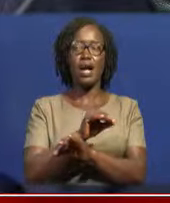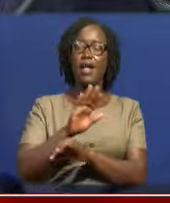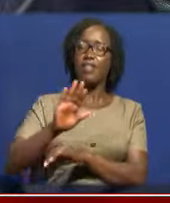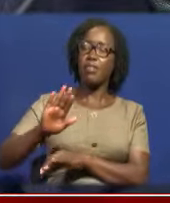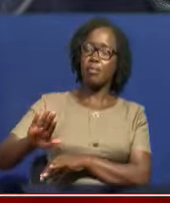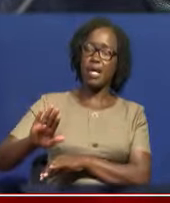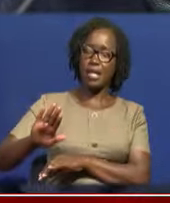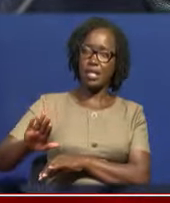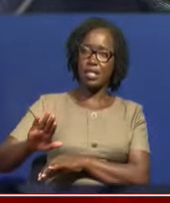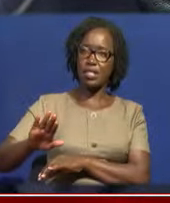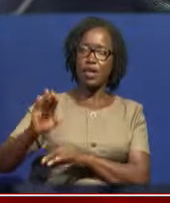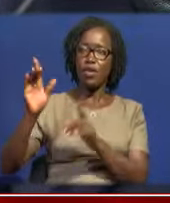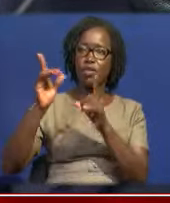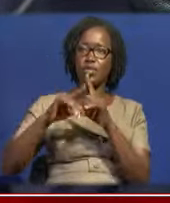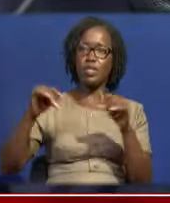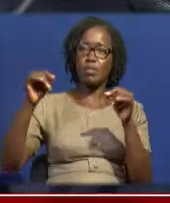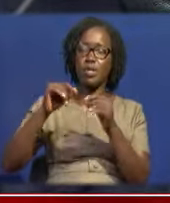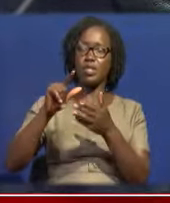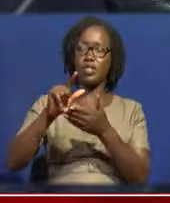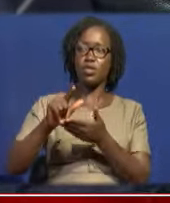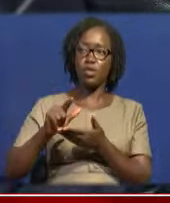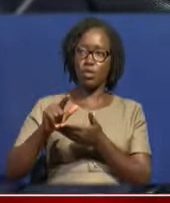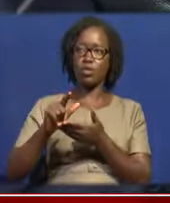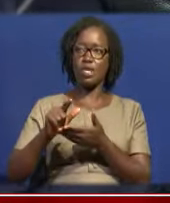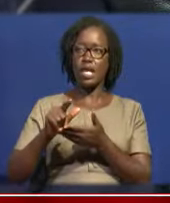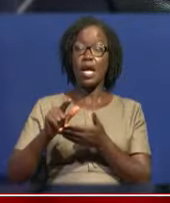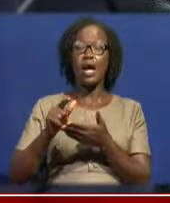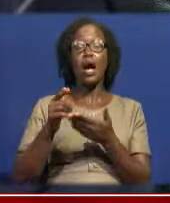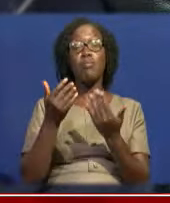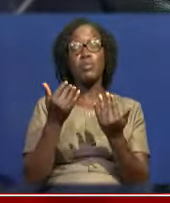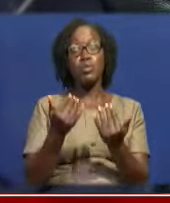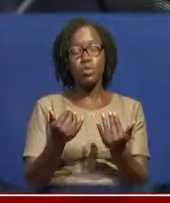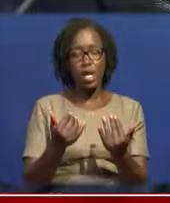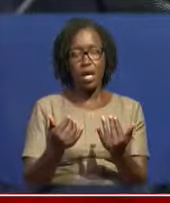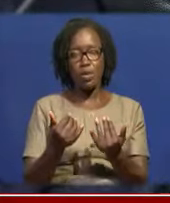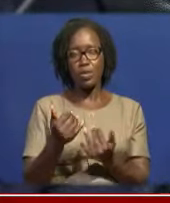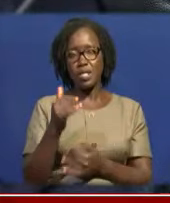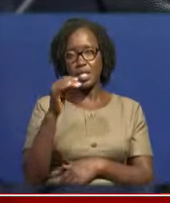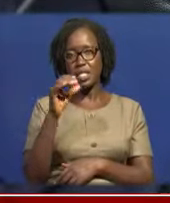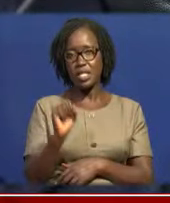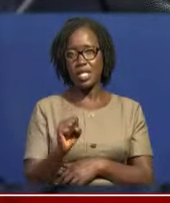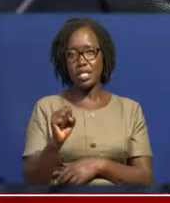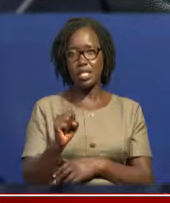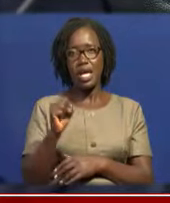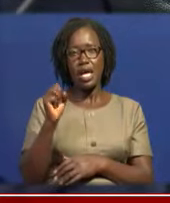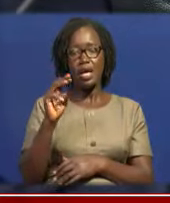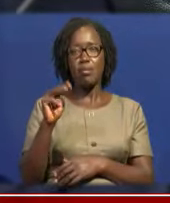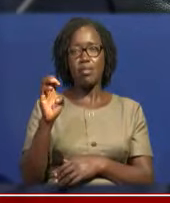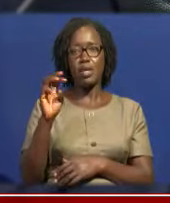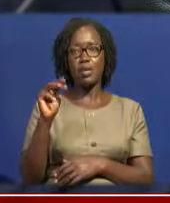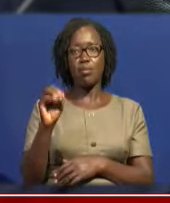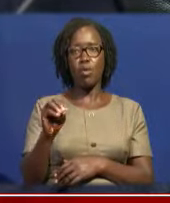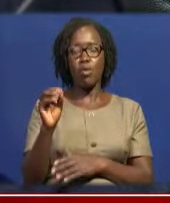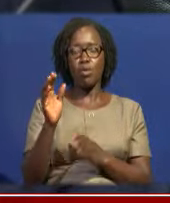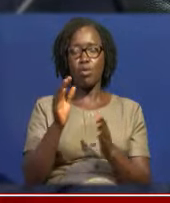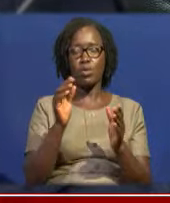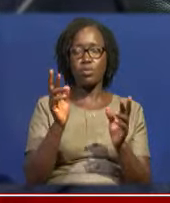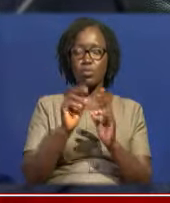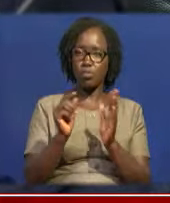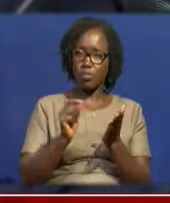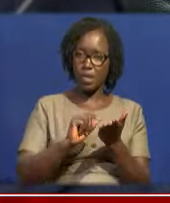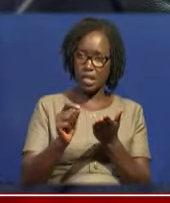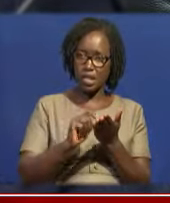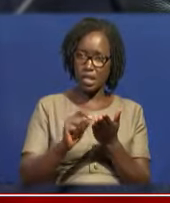balance of the Japanese loan. To this effect, a cabinet memorandum was prepared